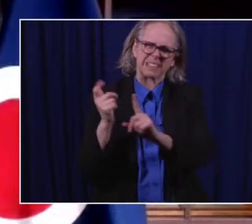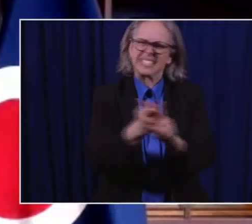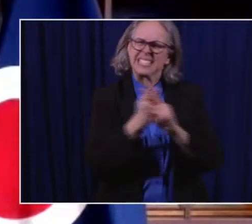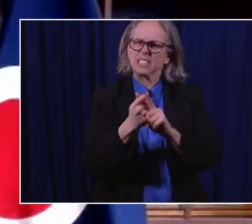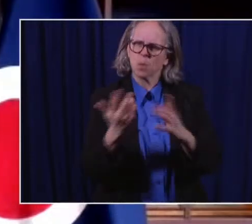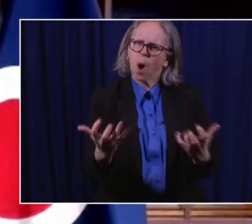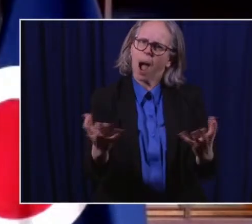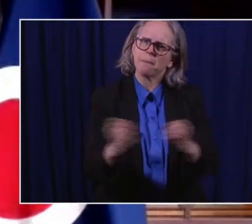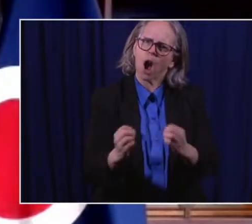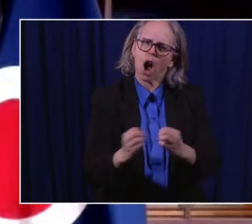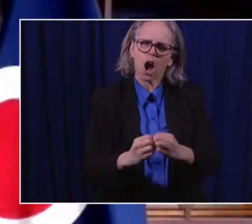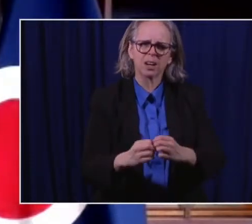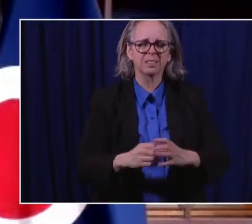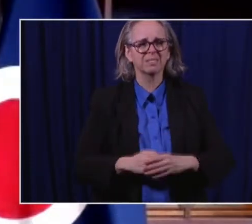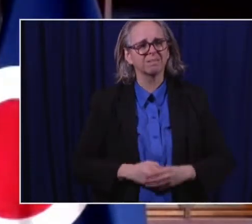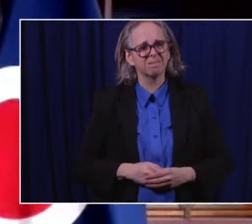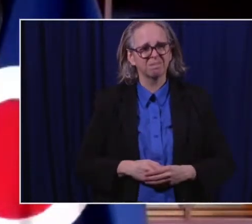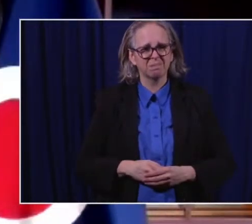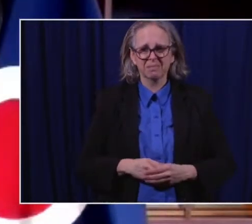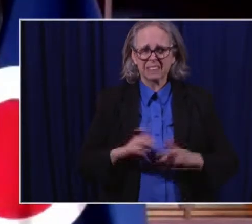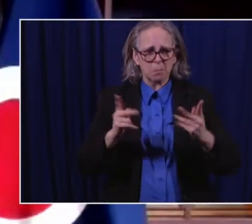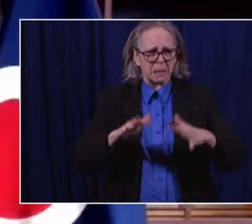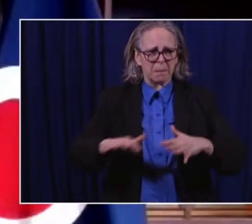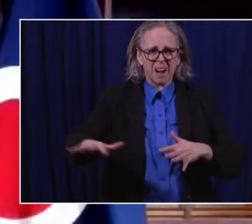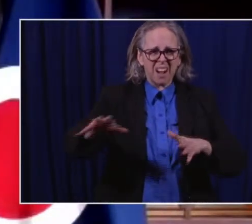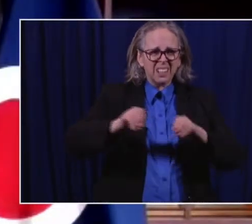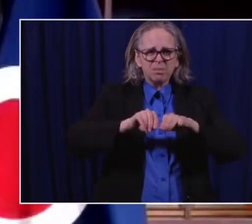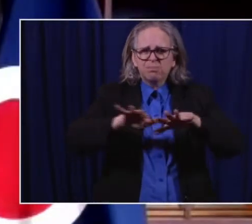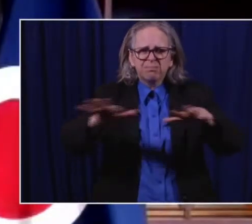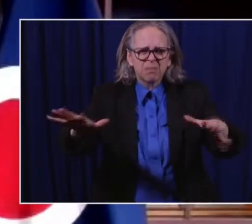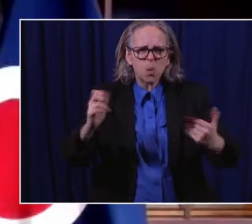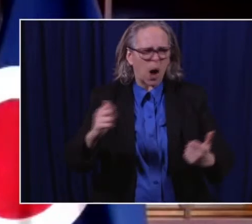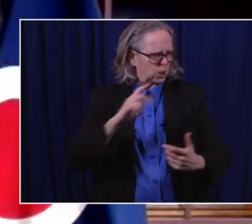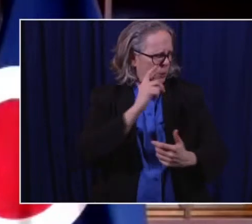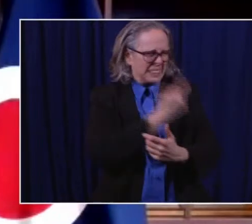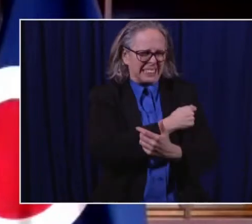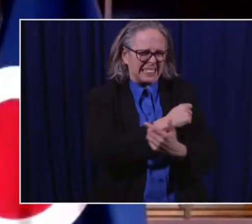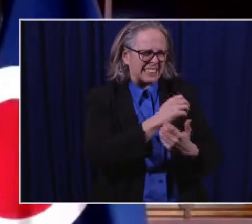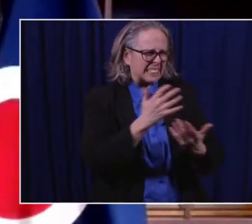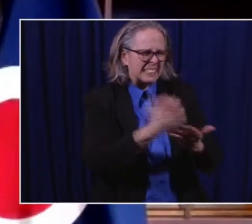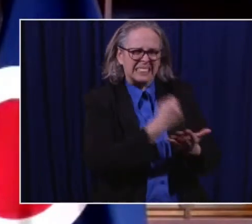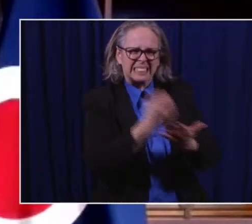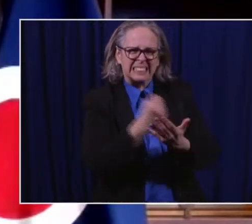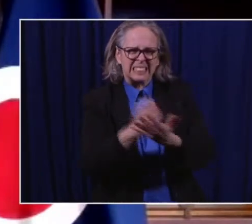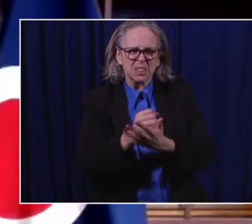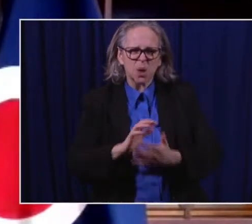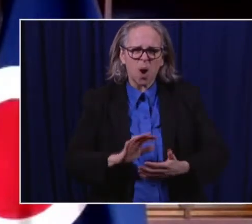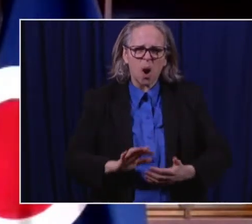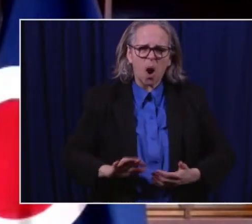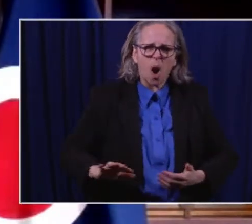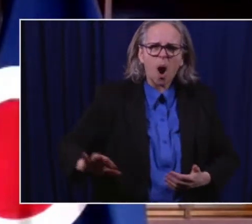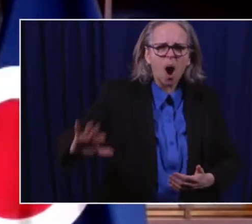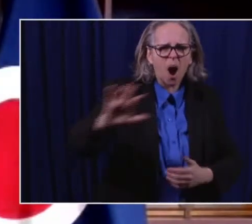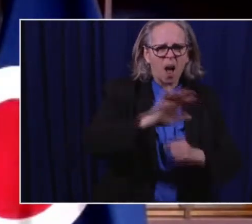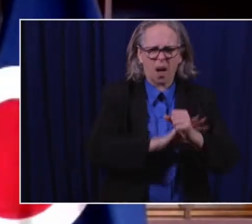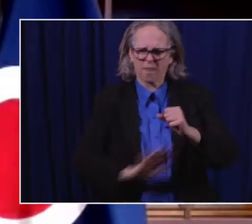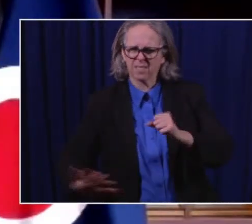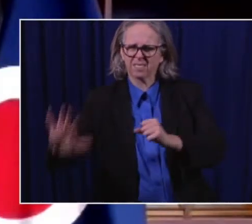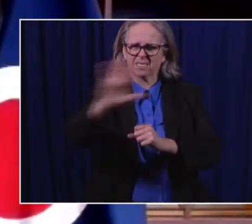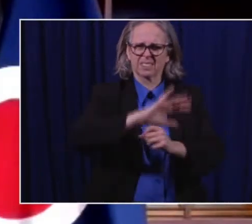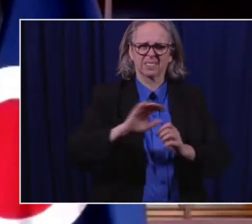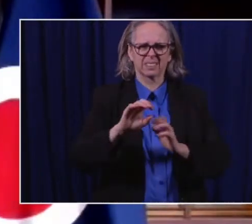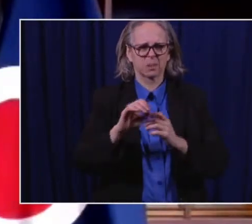get these out to people in a geographically, you know, balanced way that target every population and try to be fair about